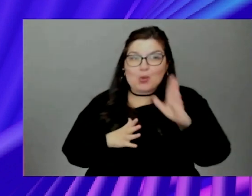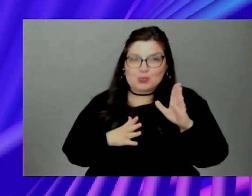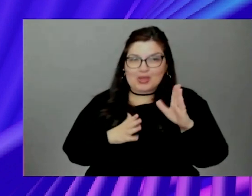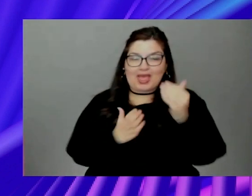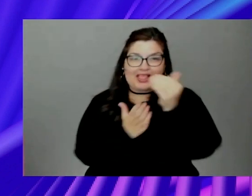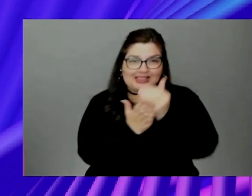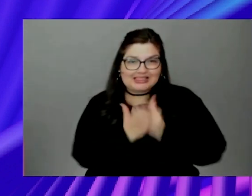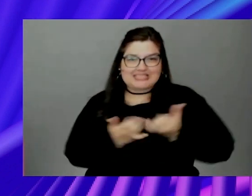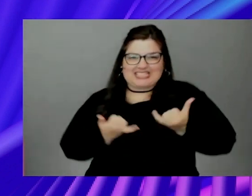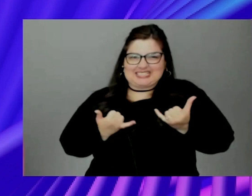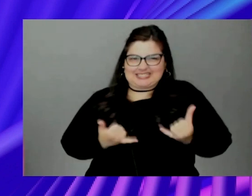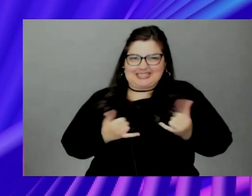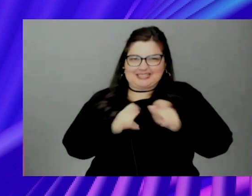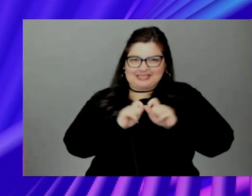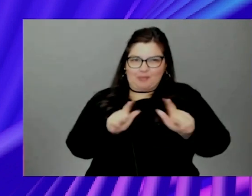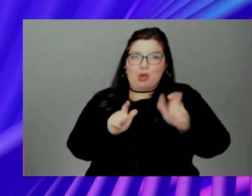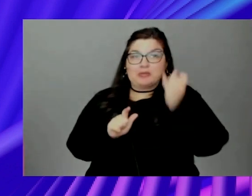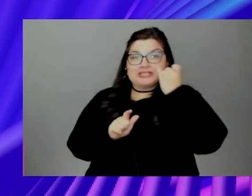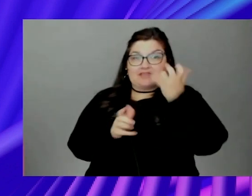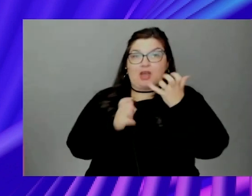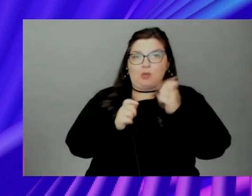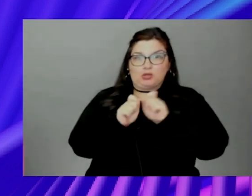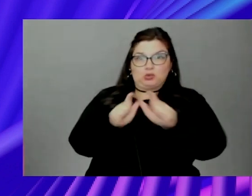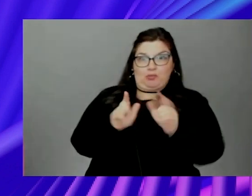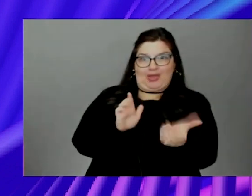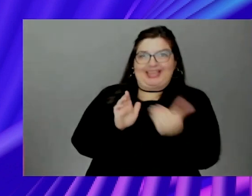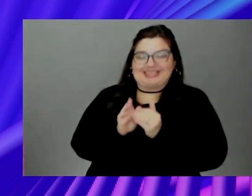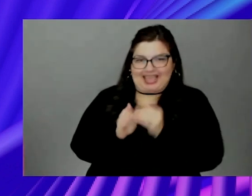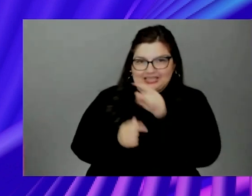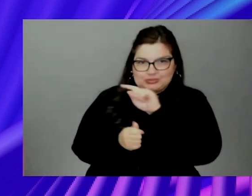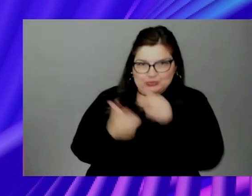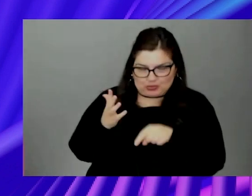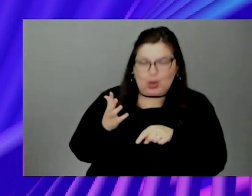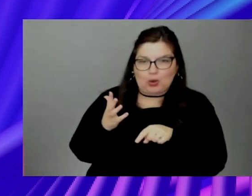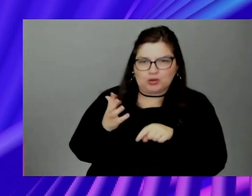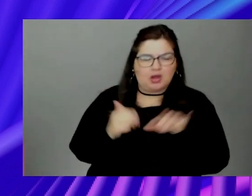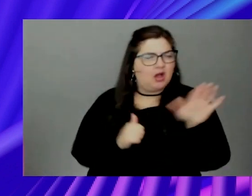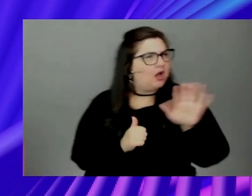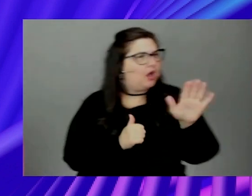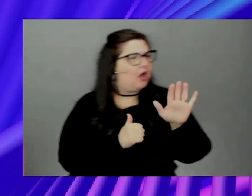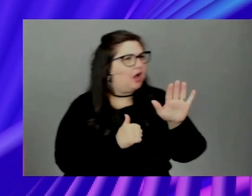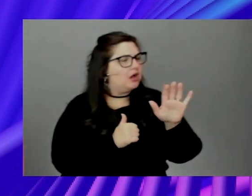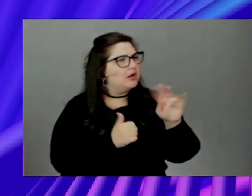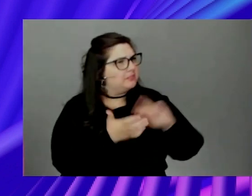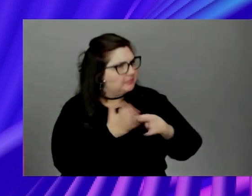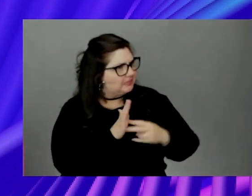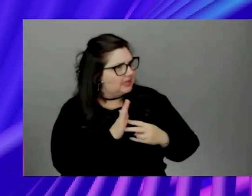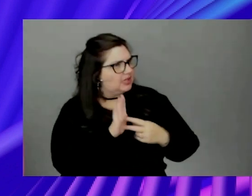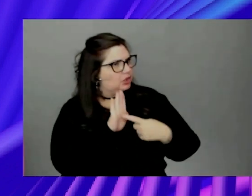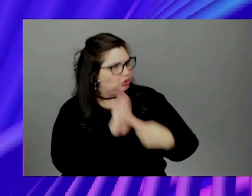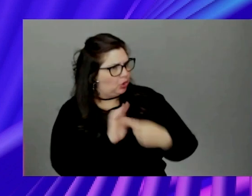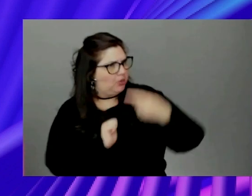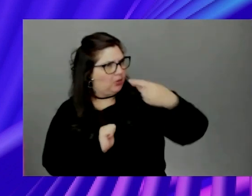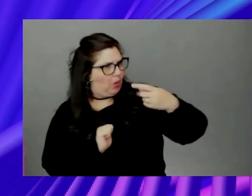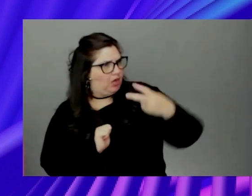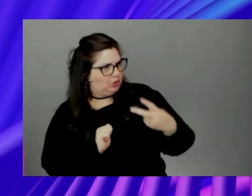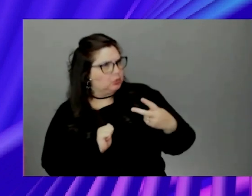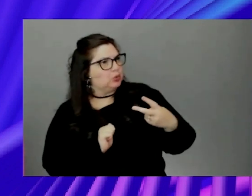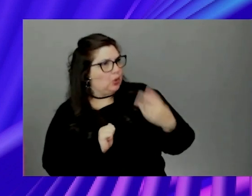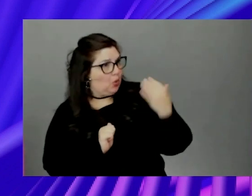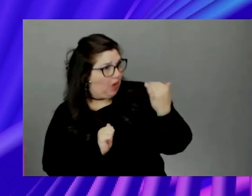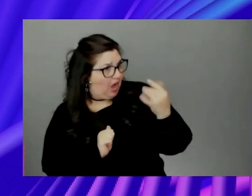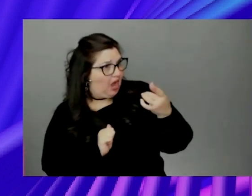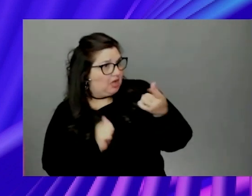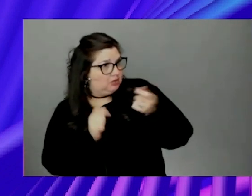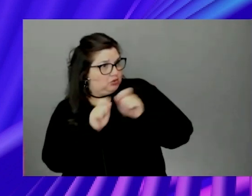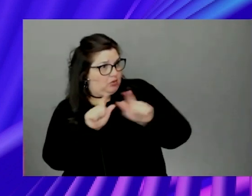redeploy to one of those. But we can create a brand new one. So is it showing 1 and 2 because you've already deployed this? Yep.